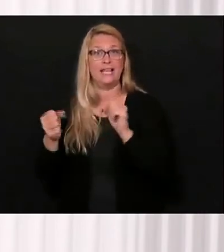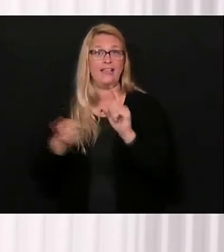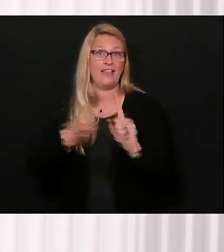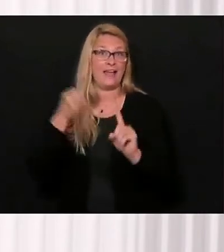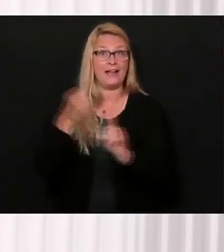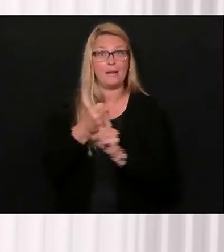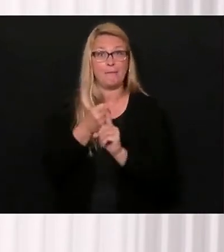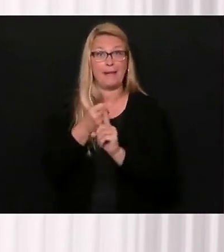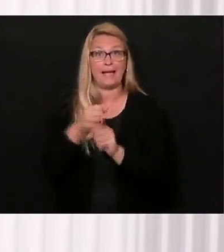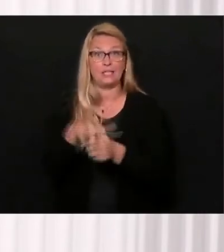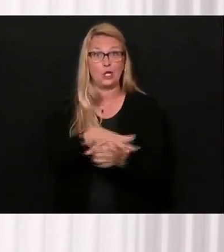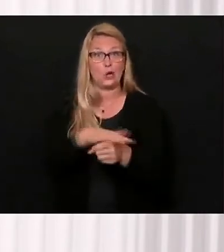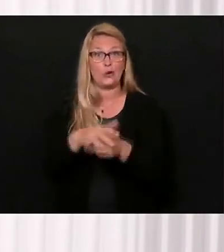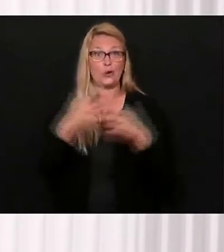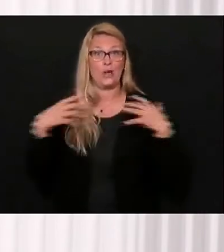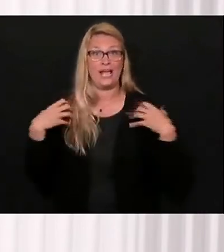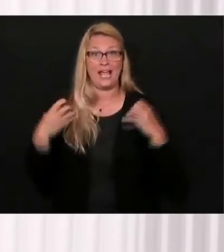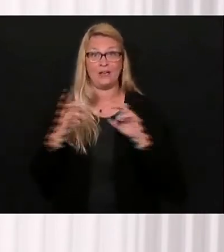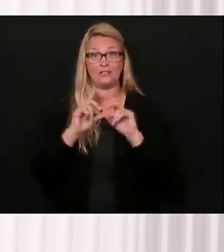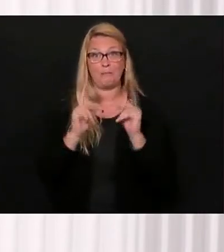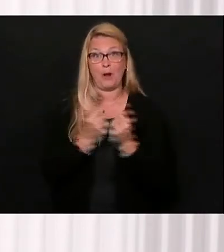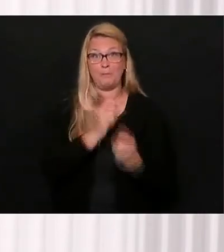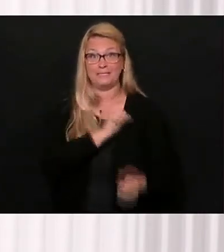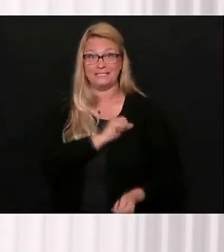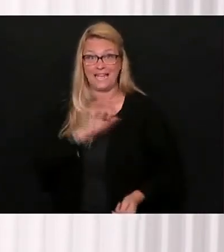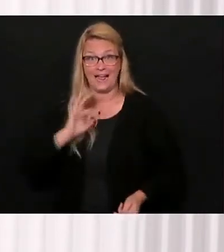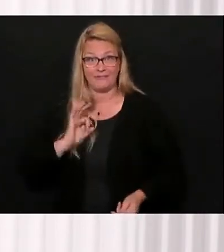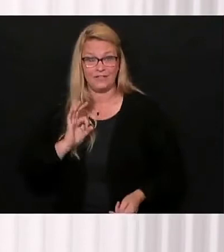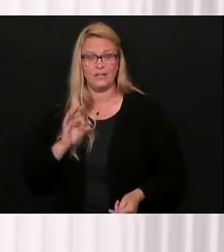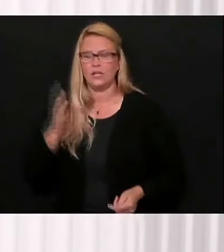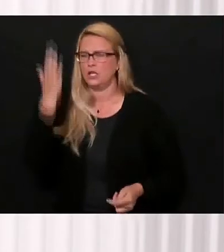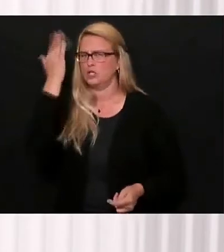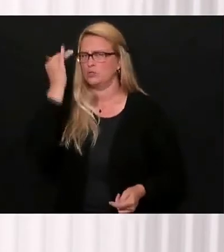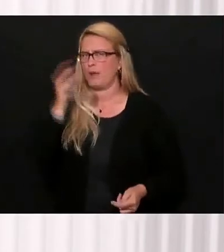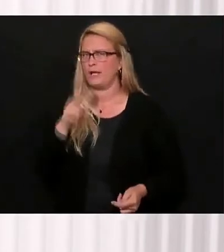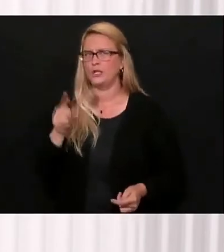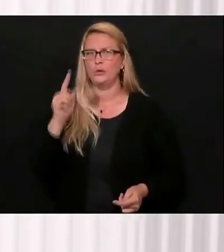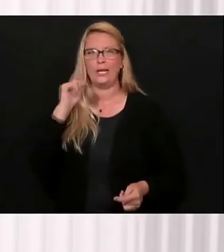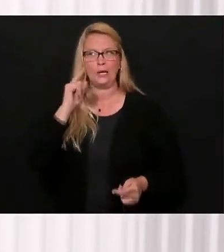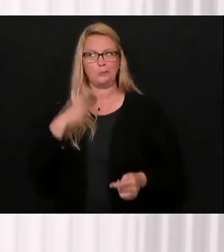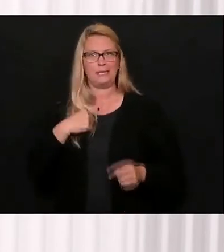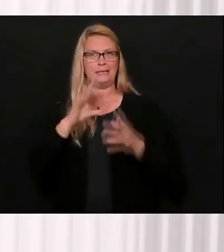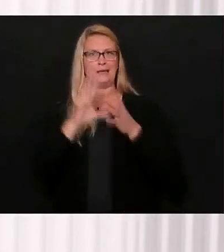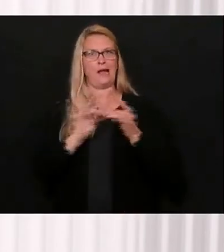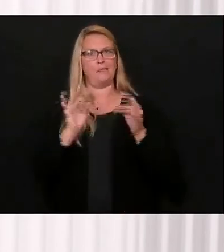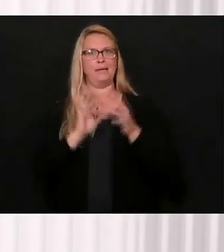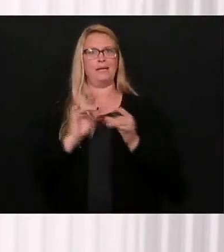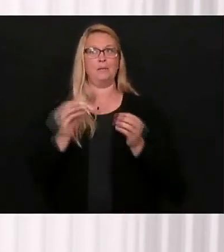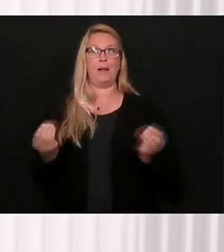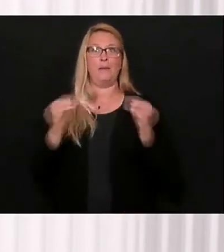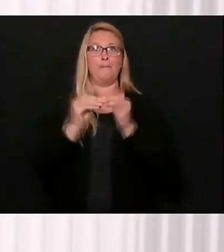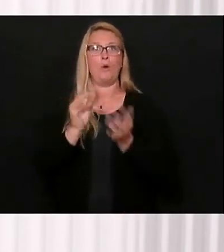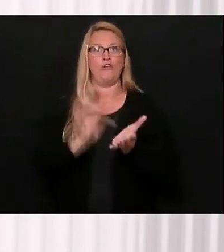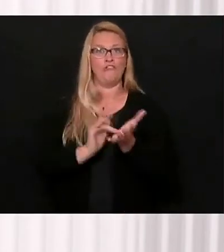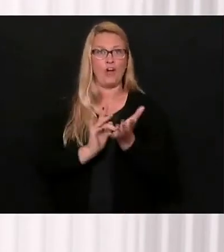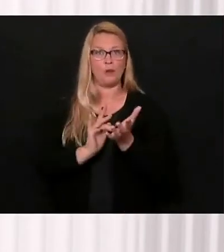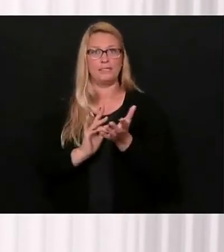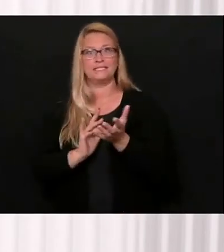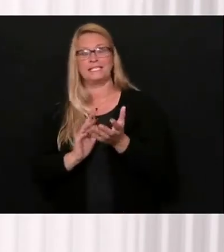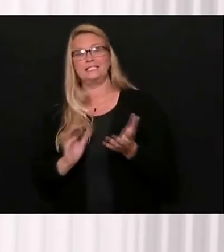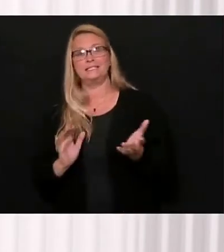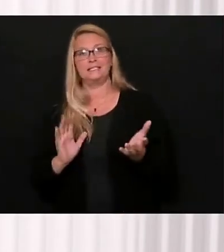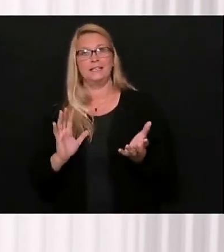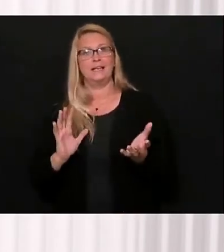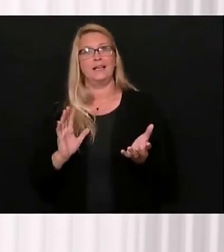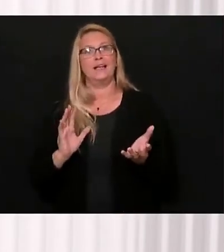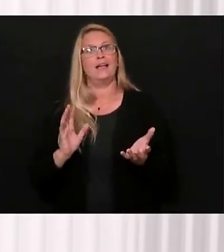department staffs. And that's why you hear me talk about us continuing to try to bring more pharmacies online. DHHR is